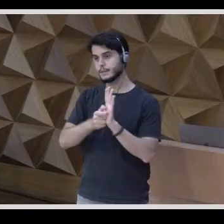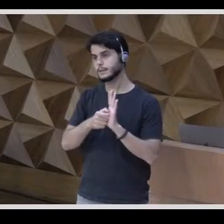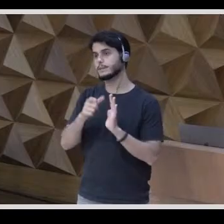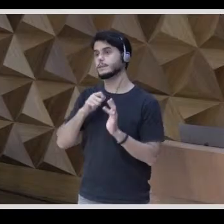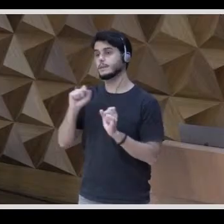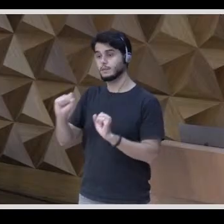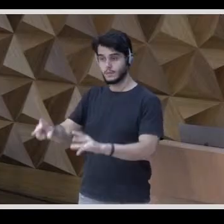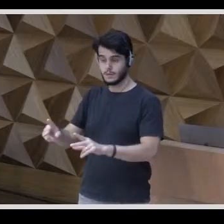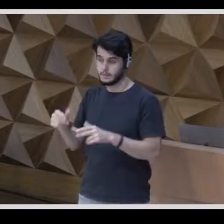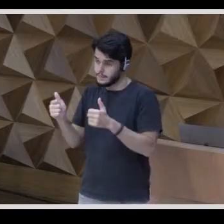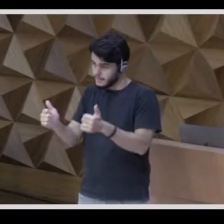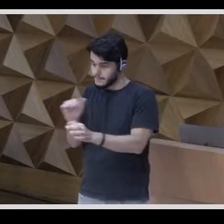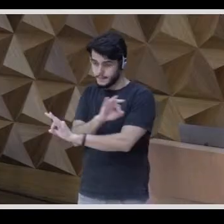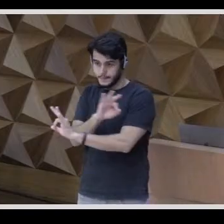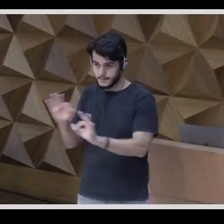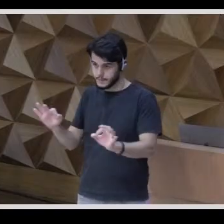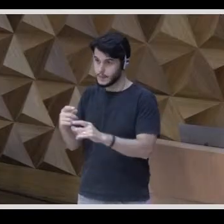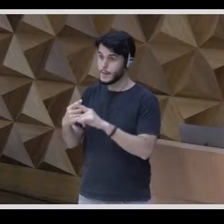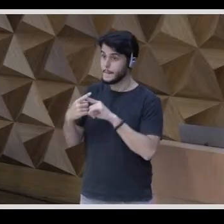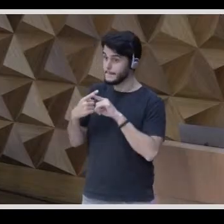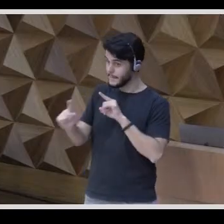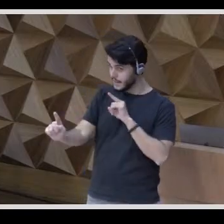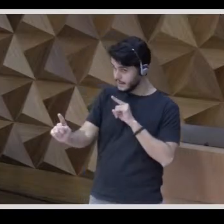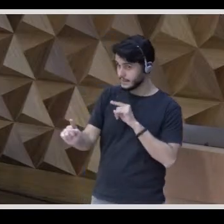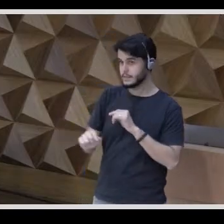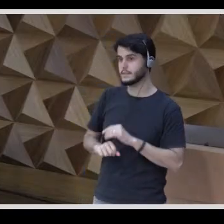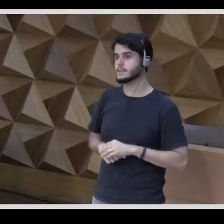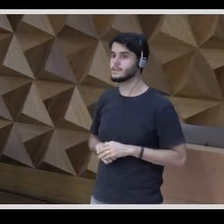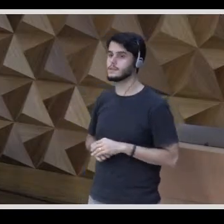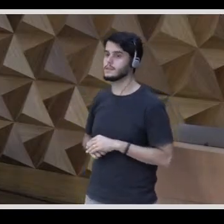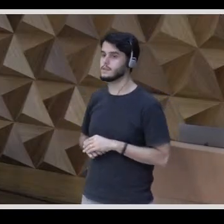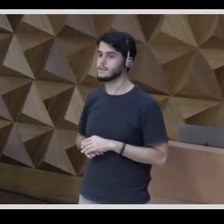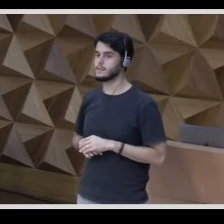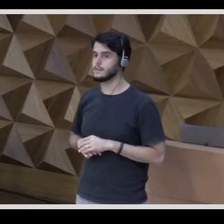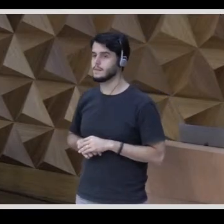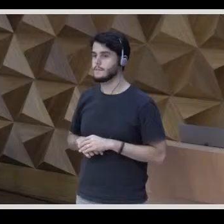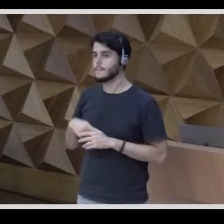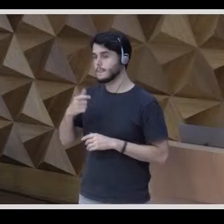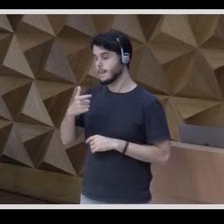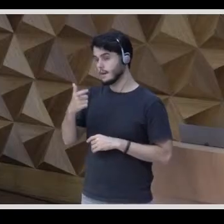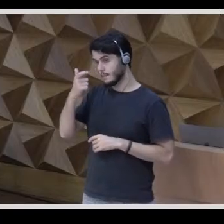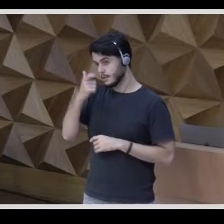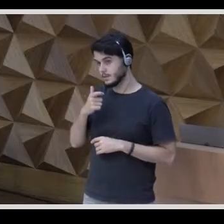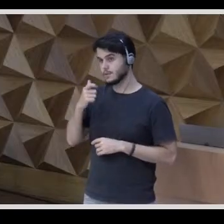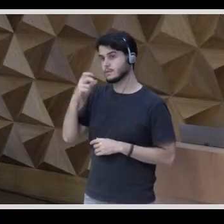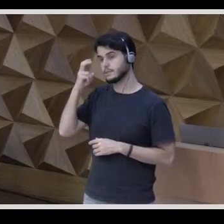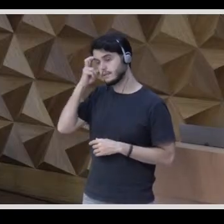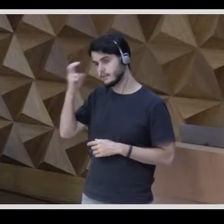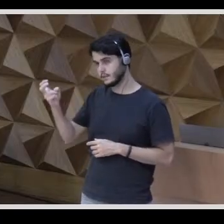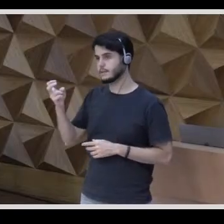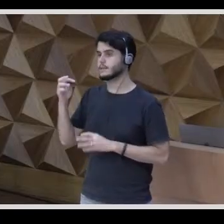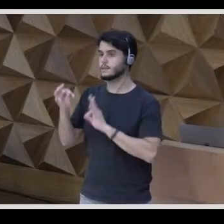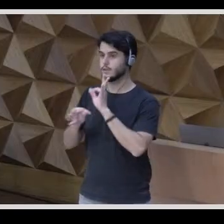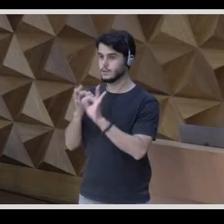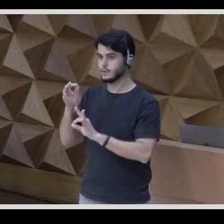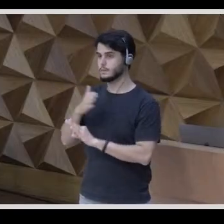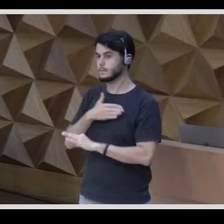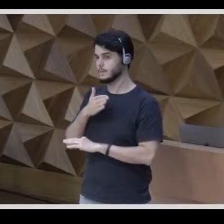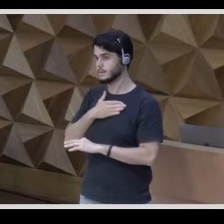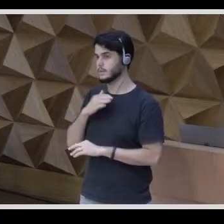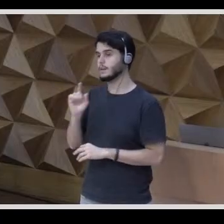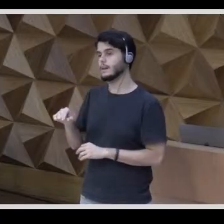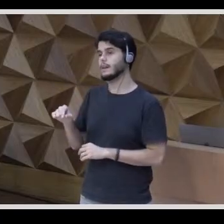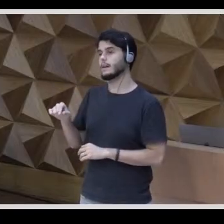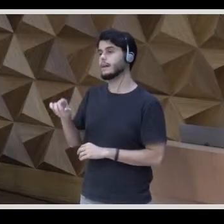the kind of the techie, geeky part of me is really excited about that and the cool things that we can do. But I also think there are lots of people who